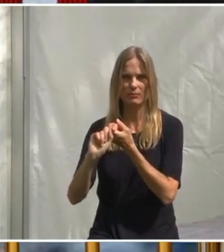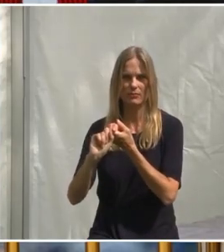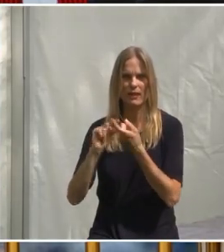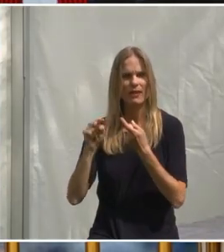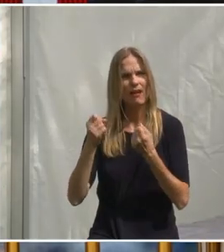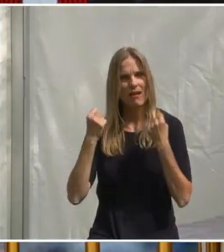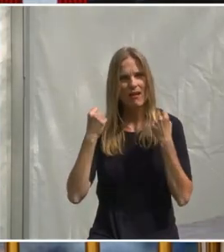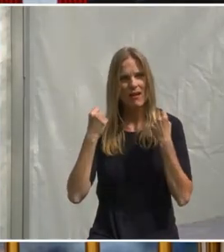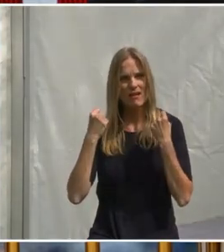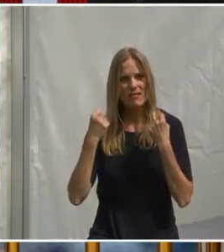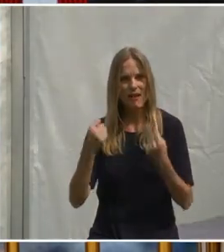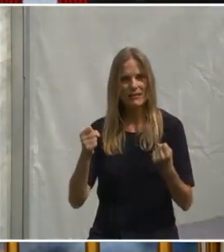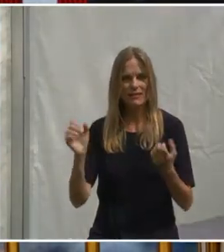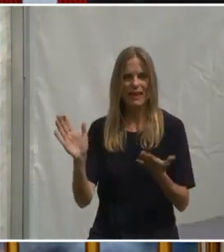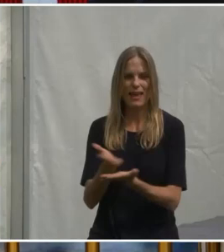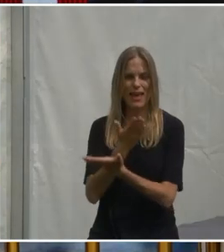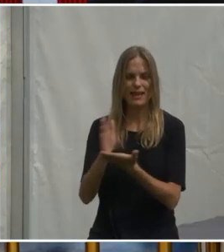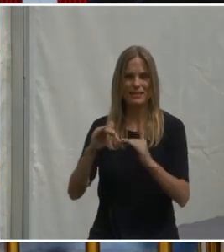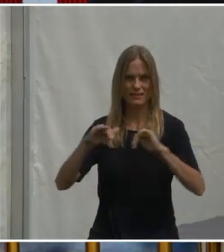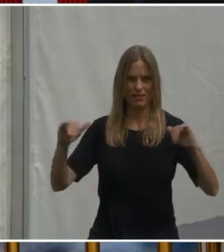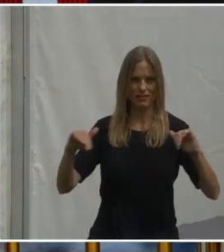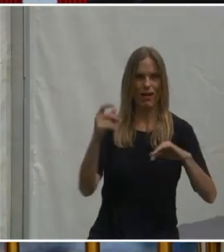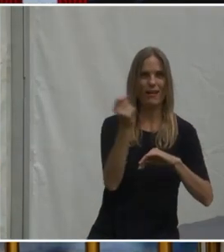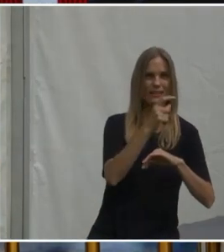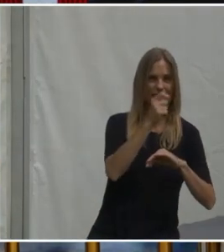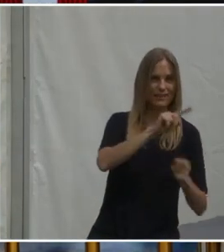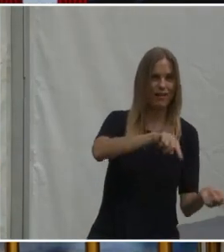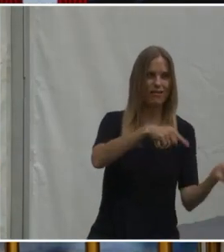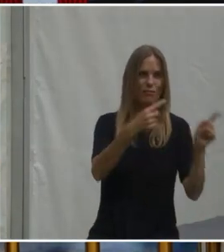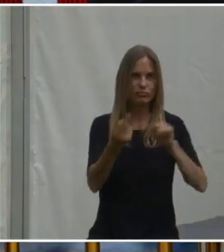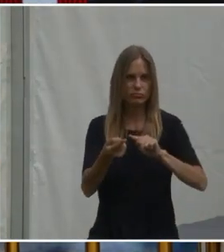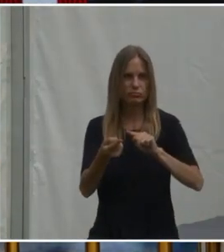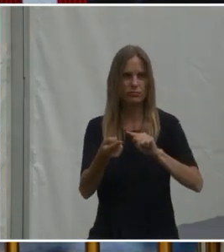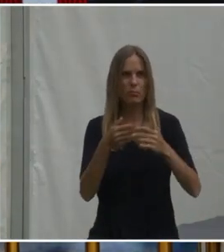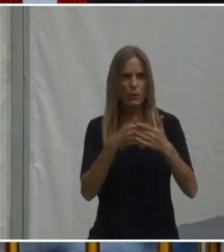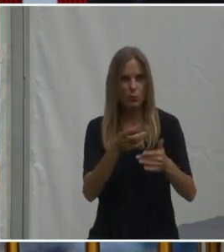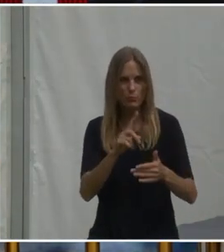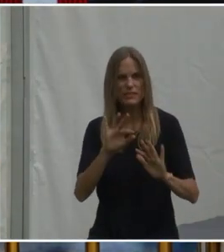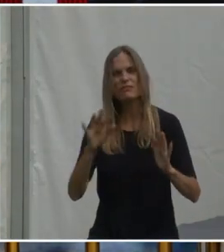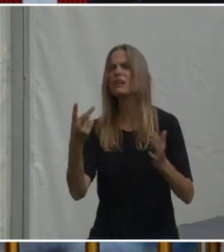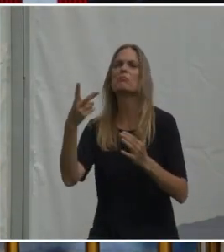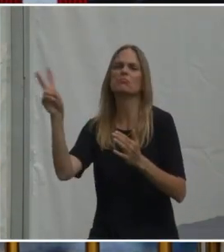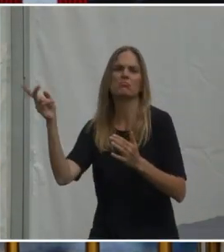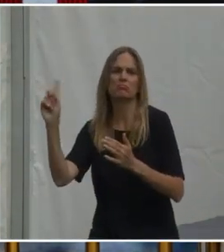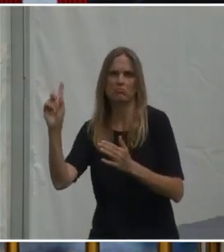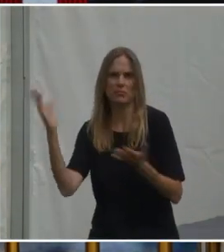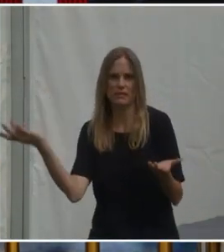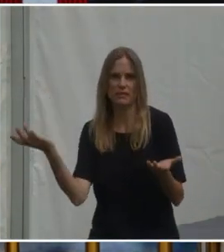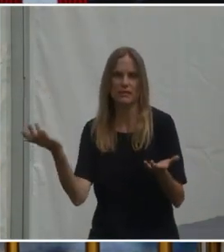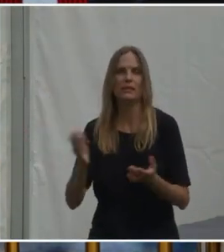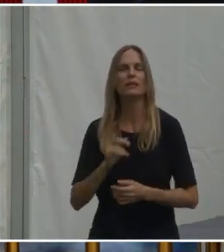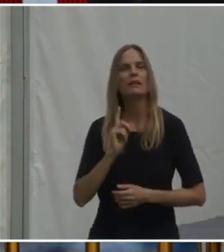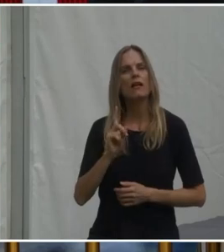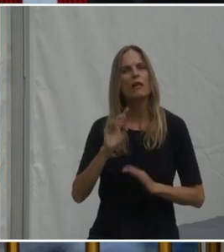hard to break apart what is exactly the digital transformation and what are some other global megatrends, because they're so closely intertwined. But if we